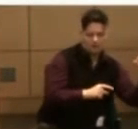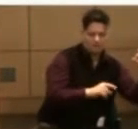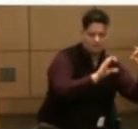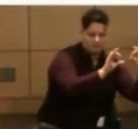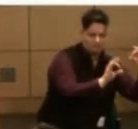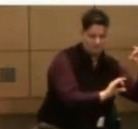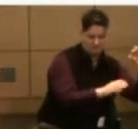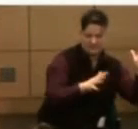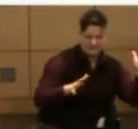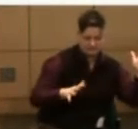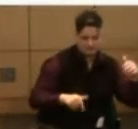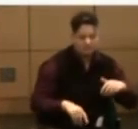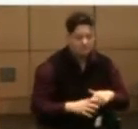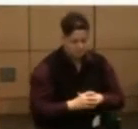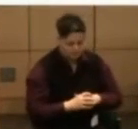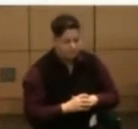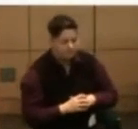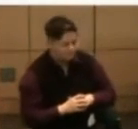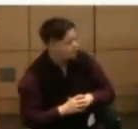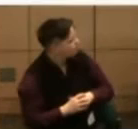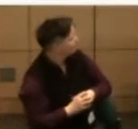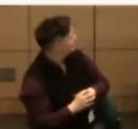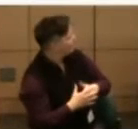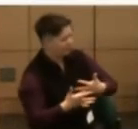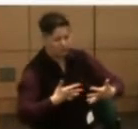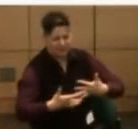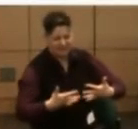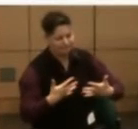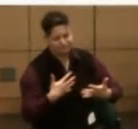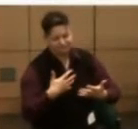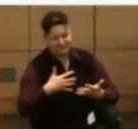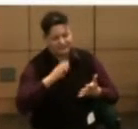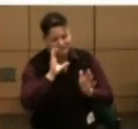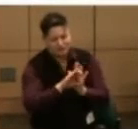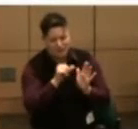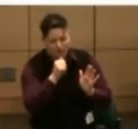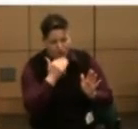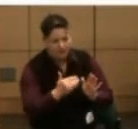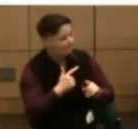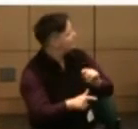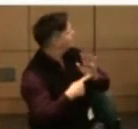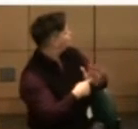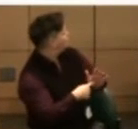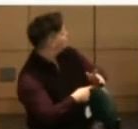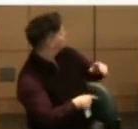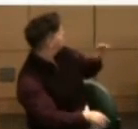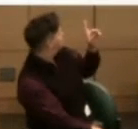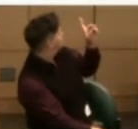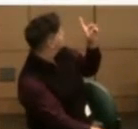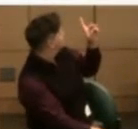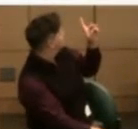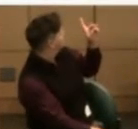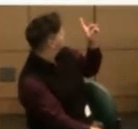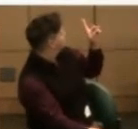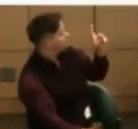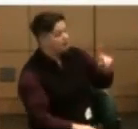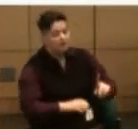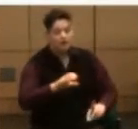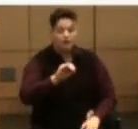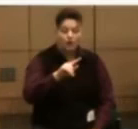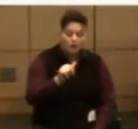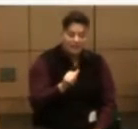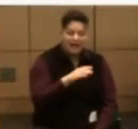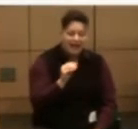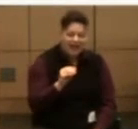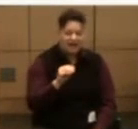And I'm sorry for the graininess of this view, but this also shows a large abnormality in both the cochlea and the vestibules, or the